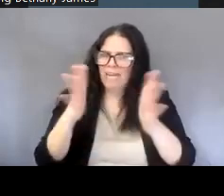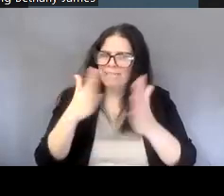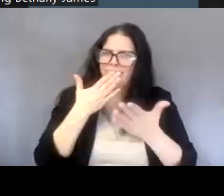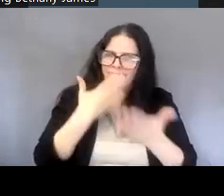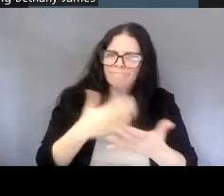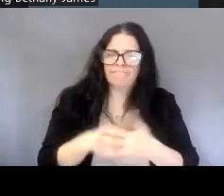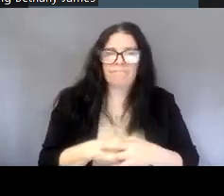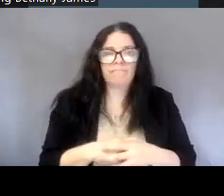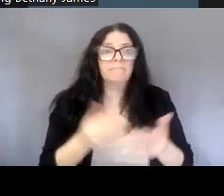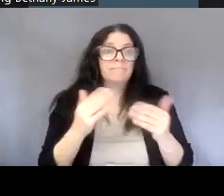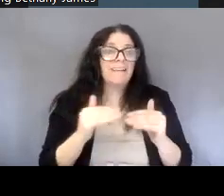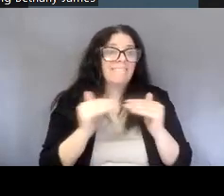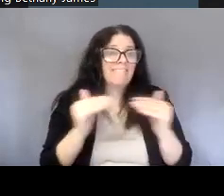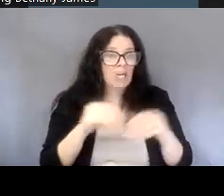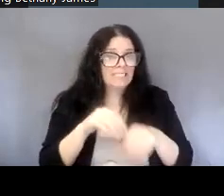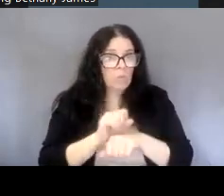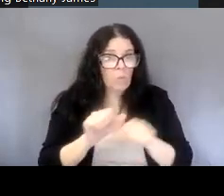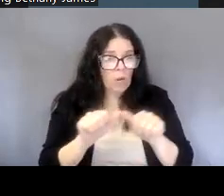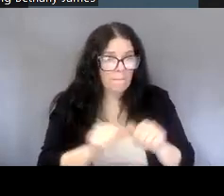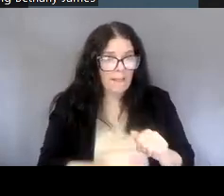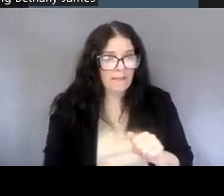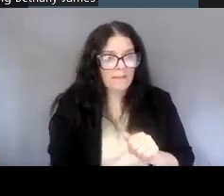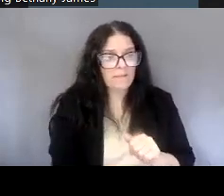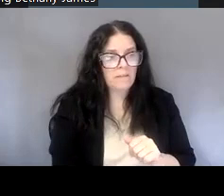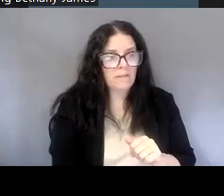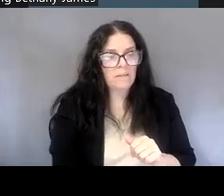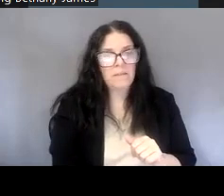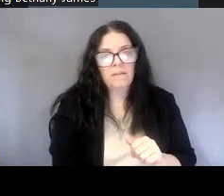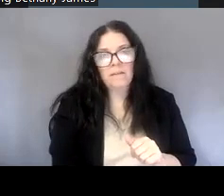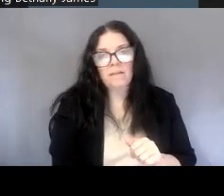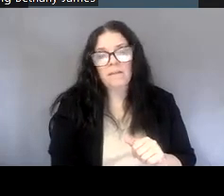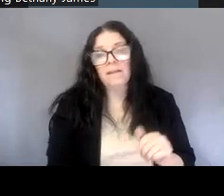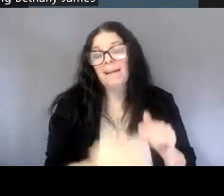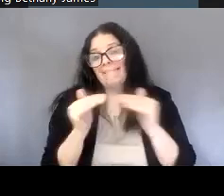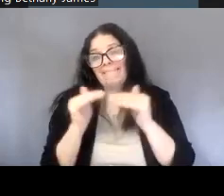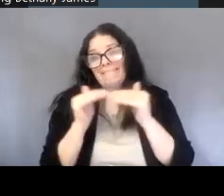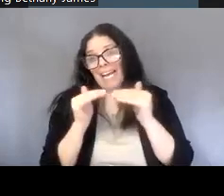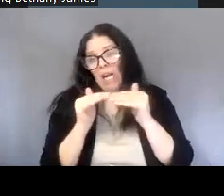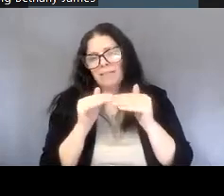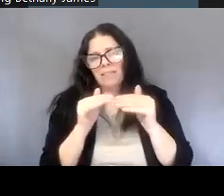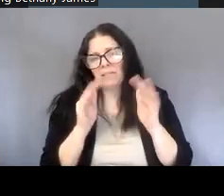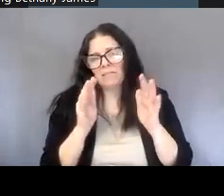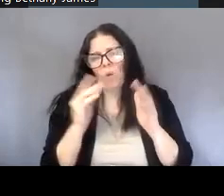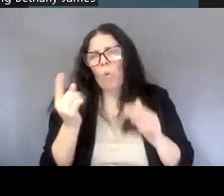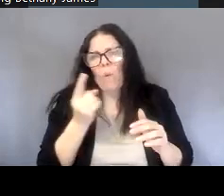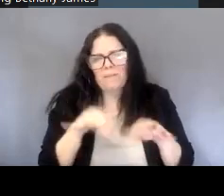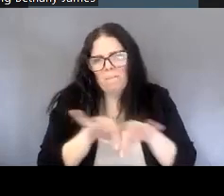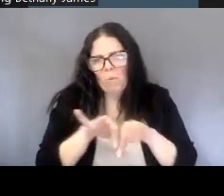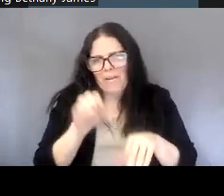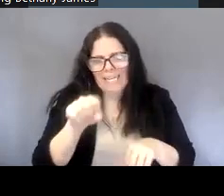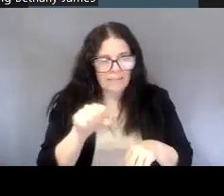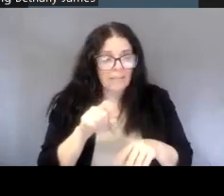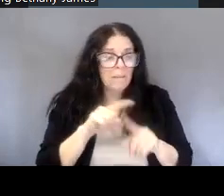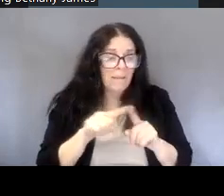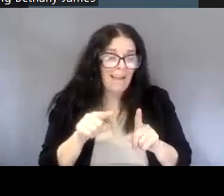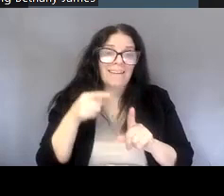Fairness in the workplace. Fairness in all aspects of life is essential, but especially within a